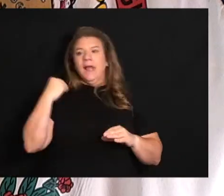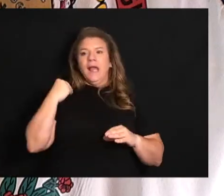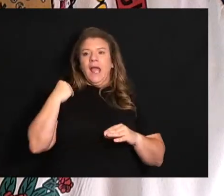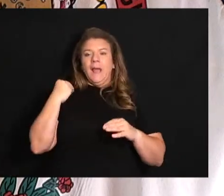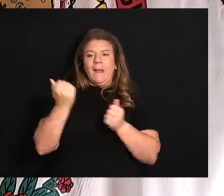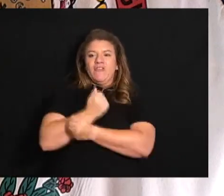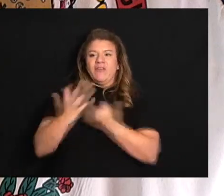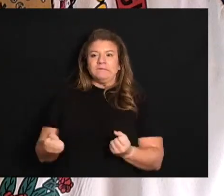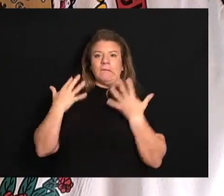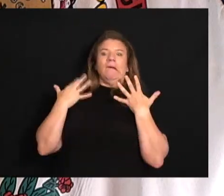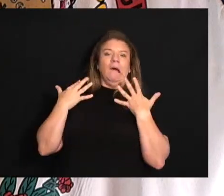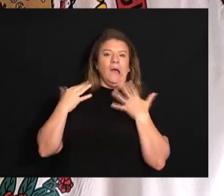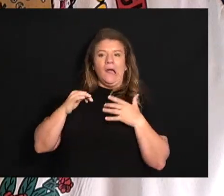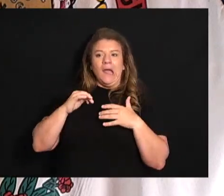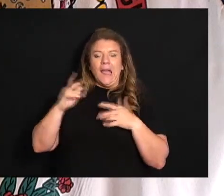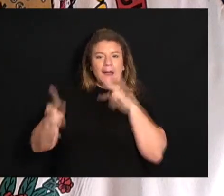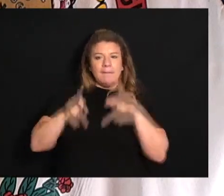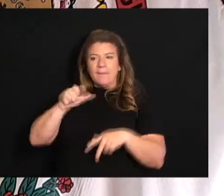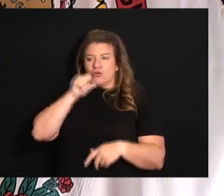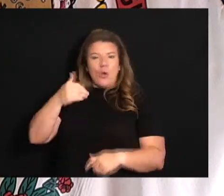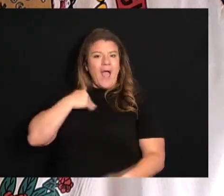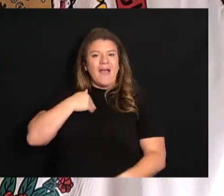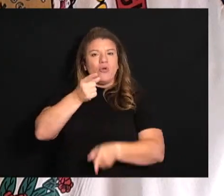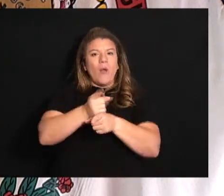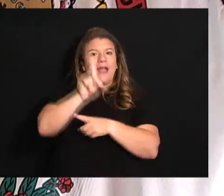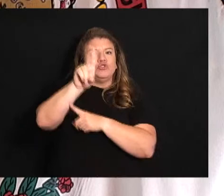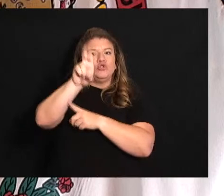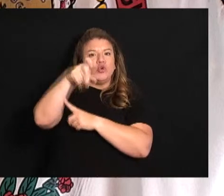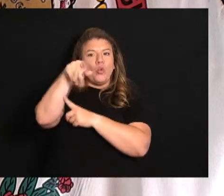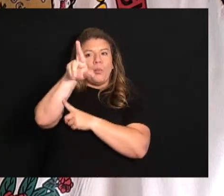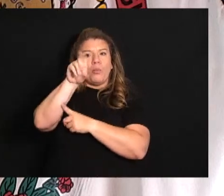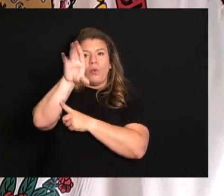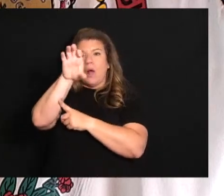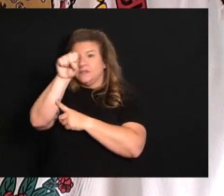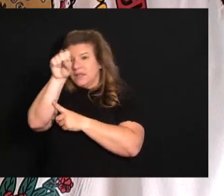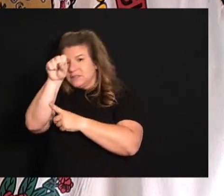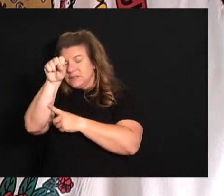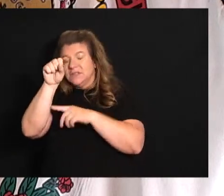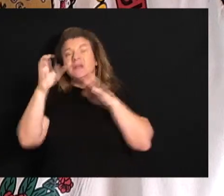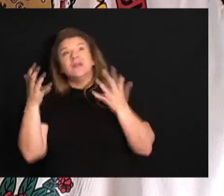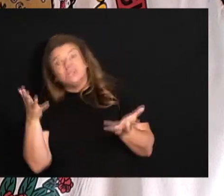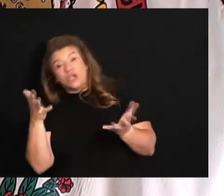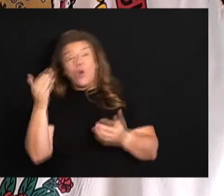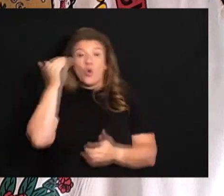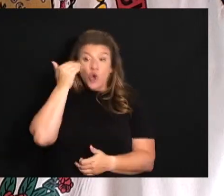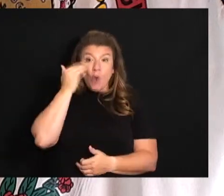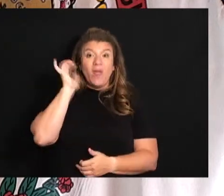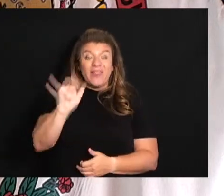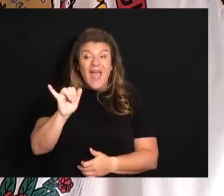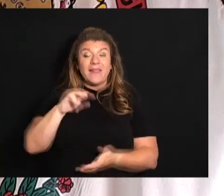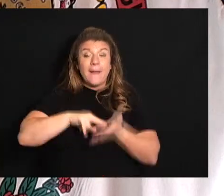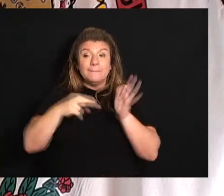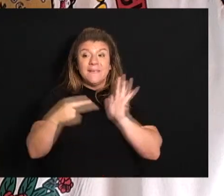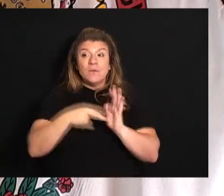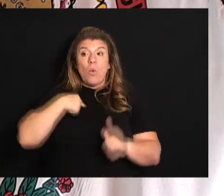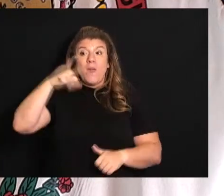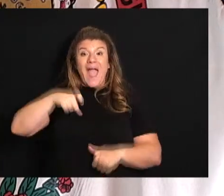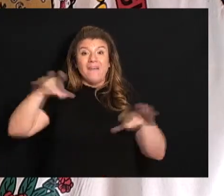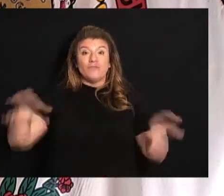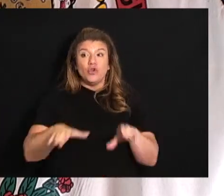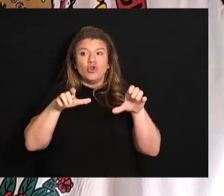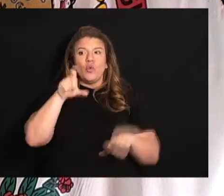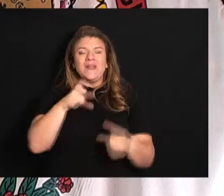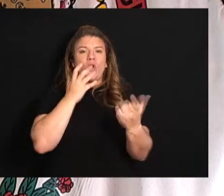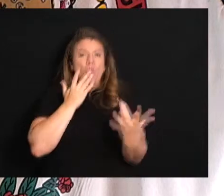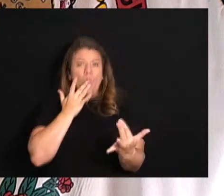if individuals don't have due process. So with all that, I think really what we've got to do is kind of wait just a little